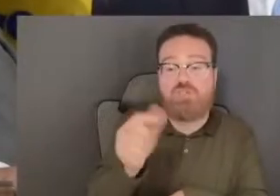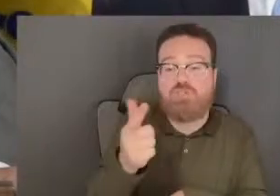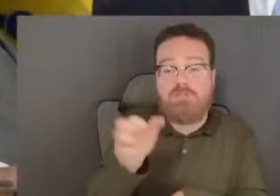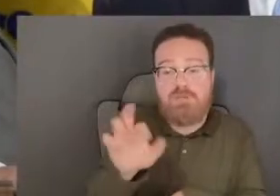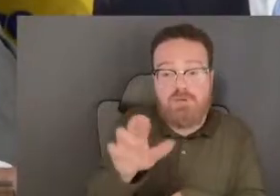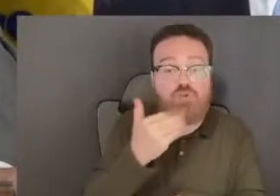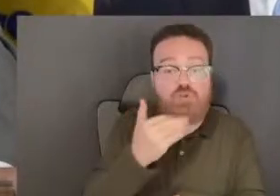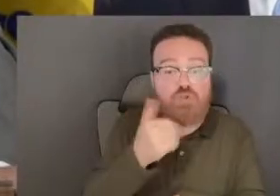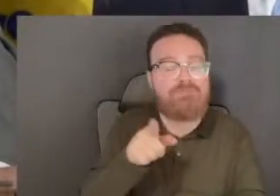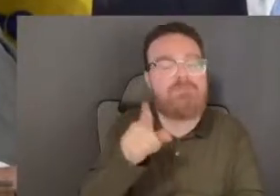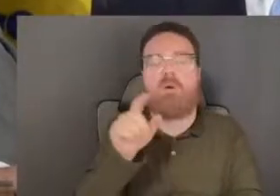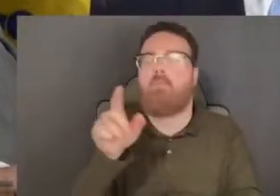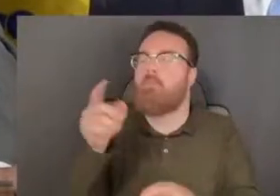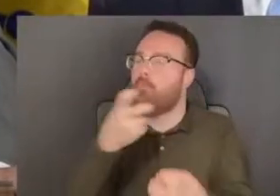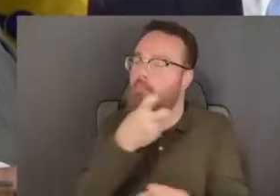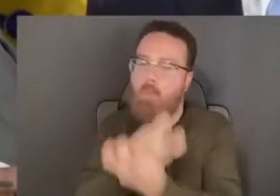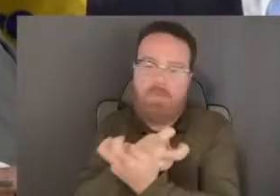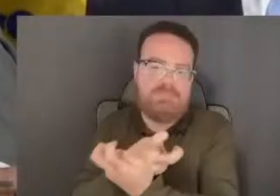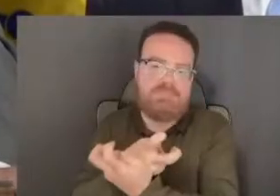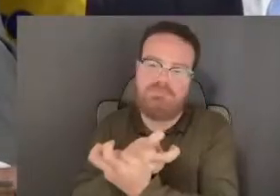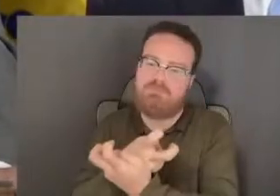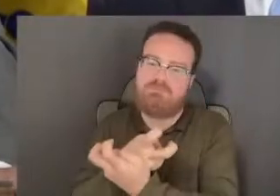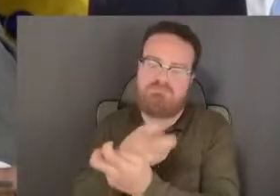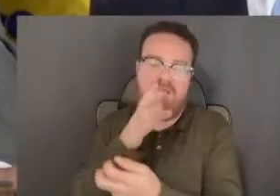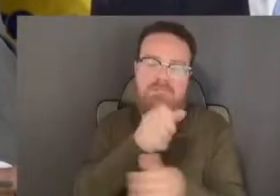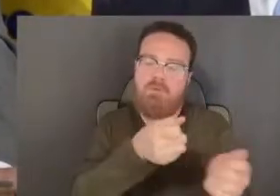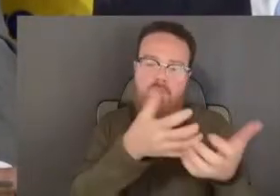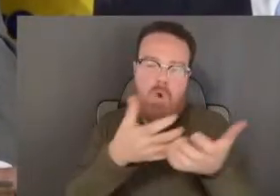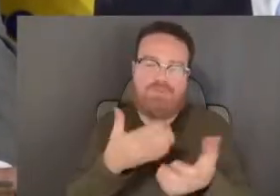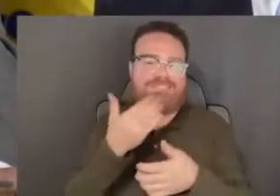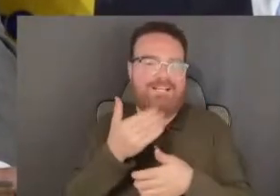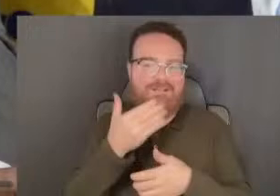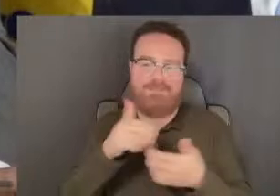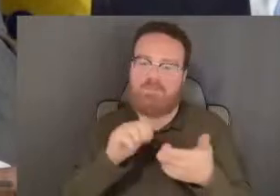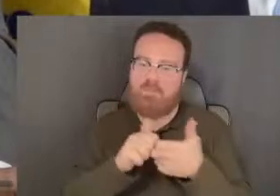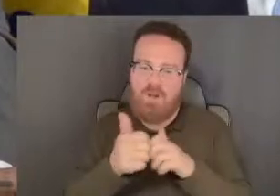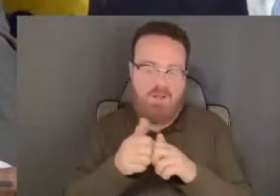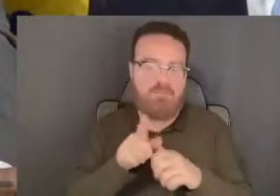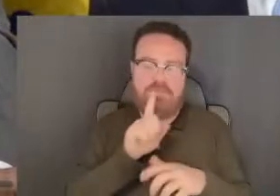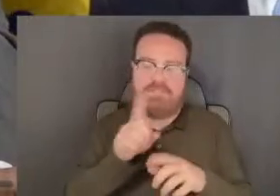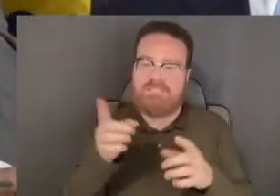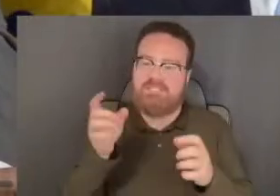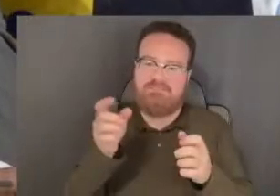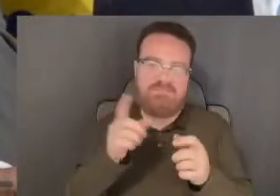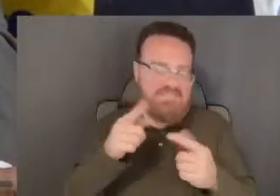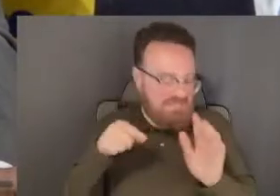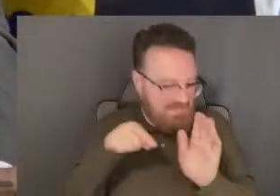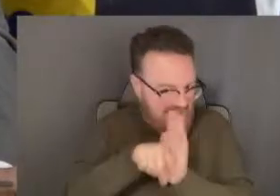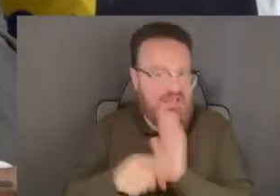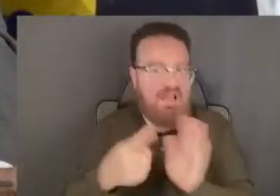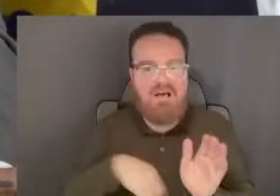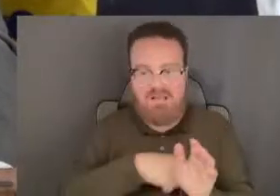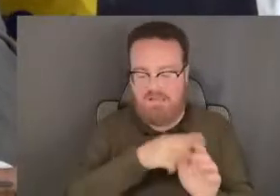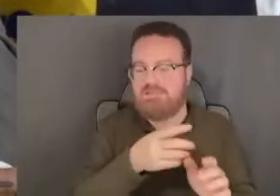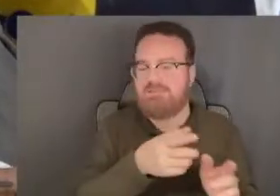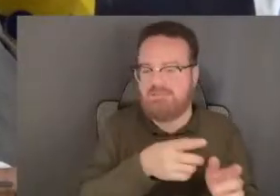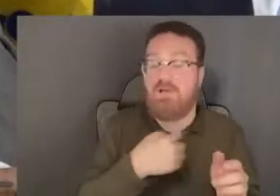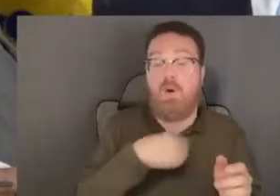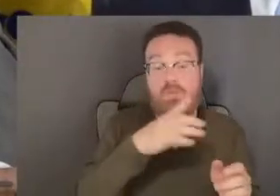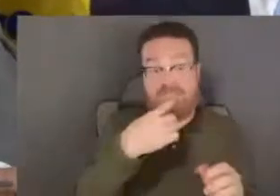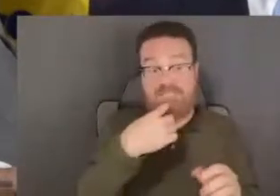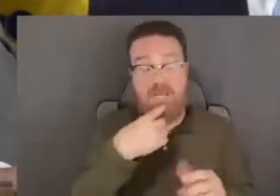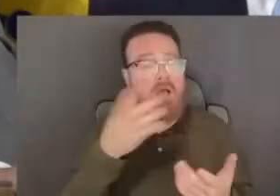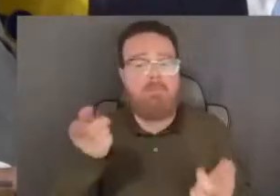us. It's giving us a diabetes crisis. When I was a kid, I always say this, a typical pediatrician would see one case